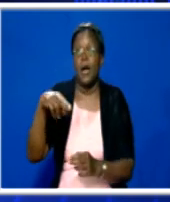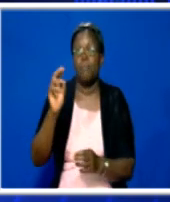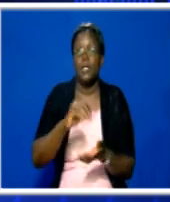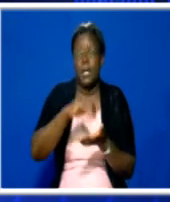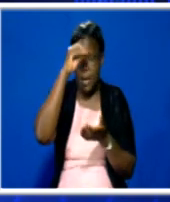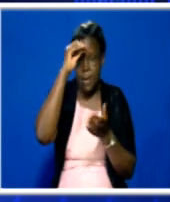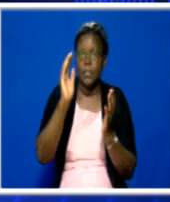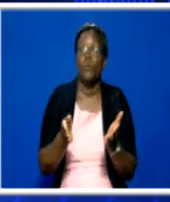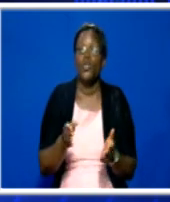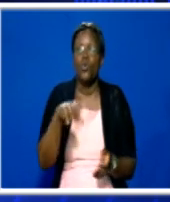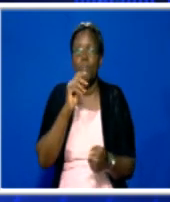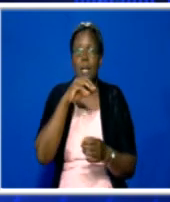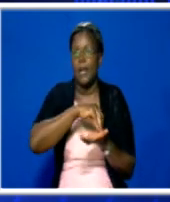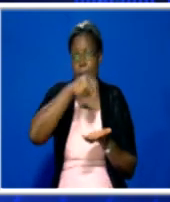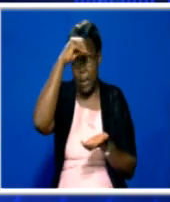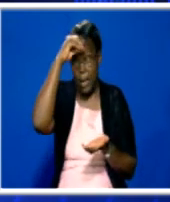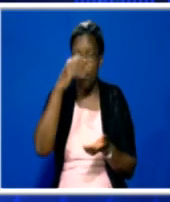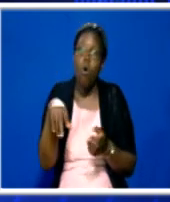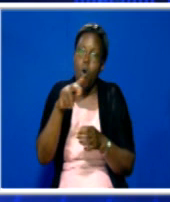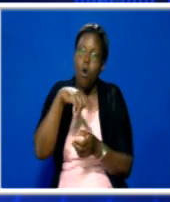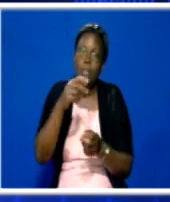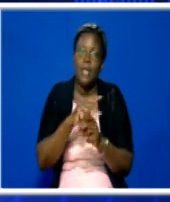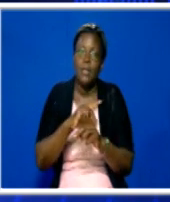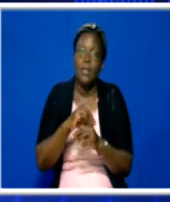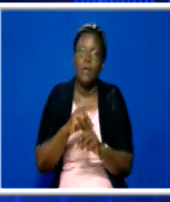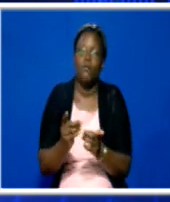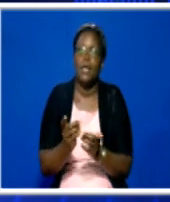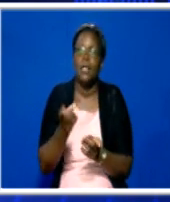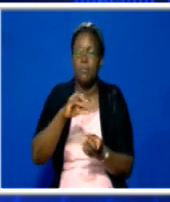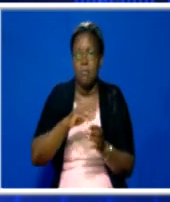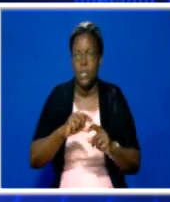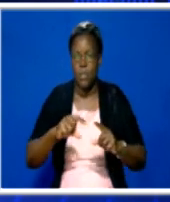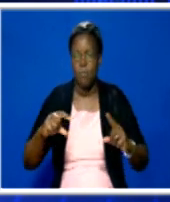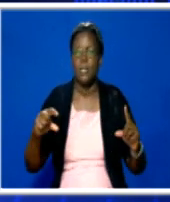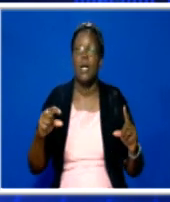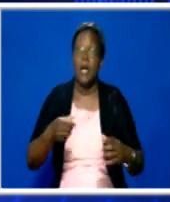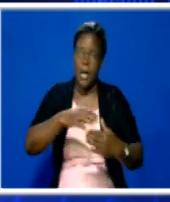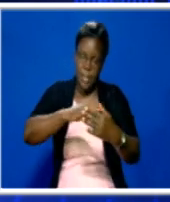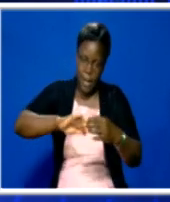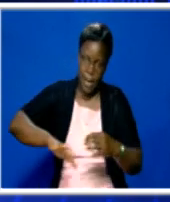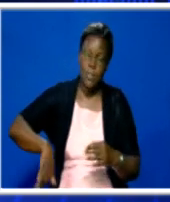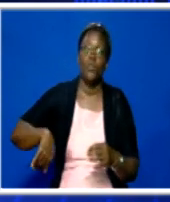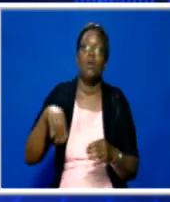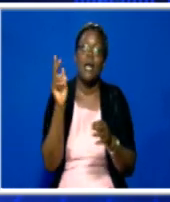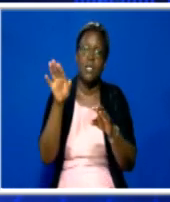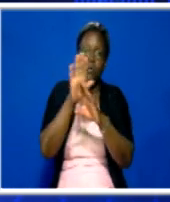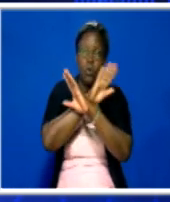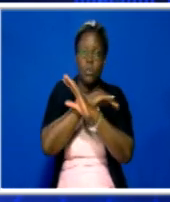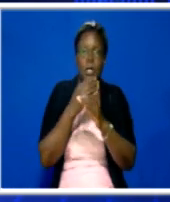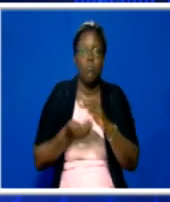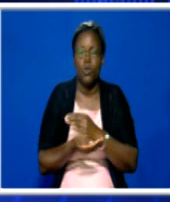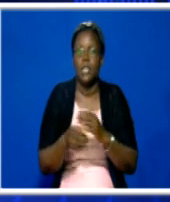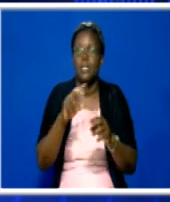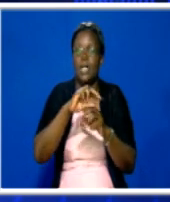one, because we will be learning all the different measurements, so do make time for that. And then the last one as we close the morning